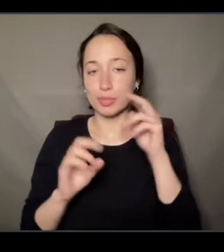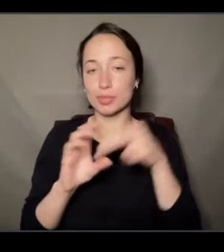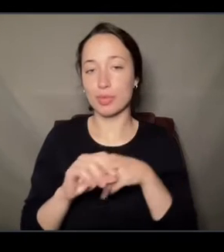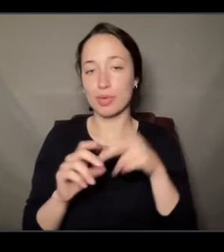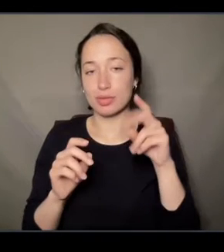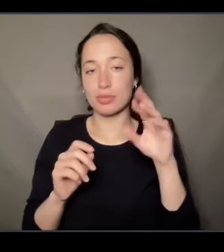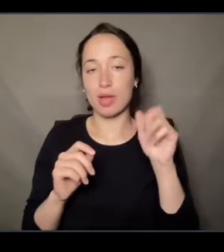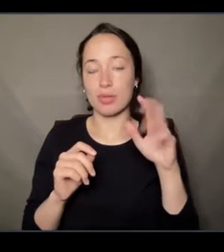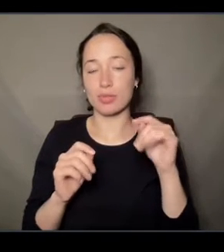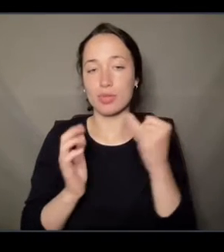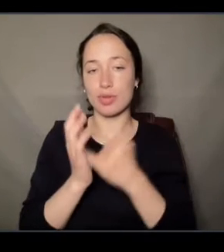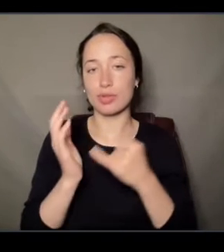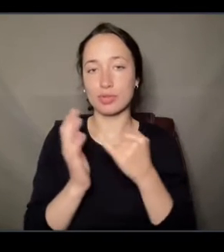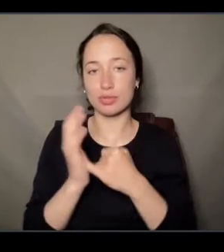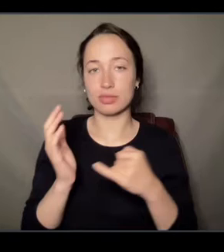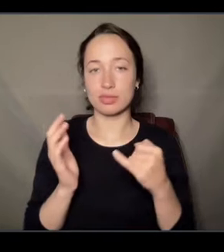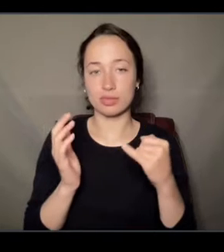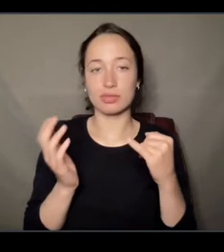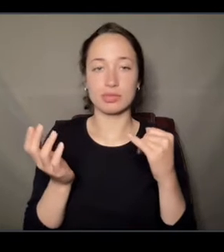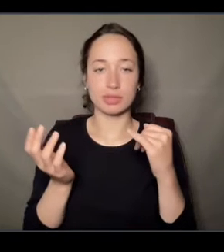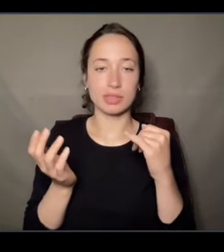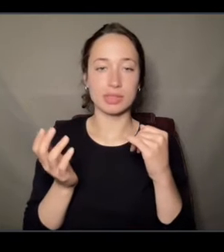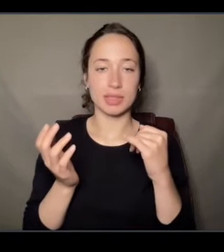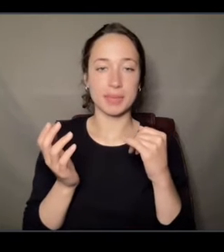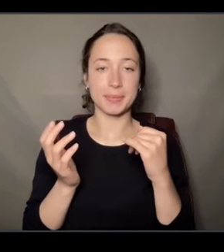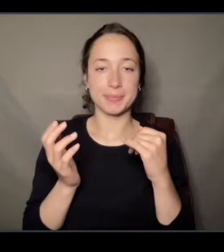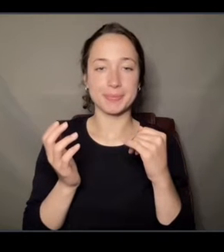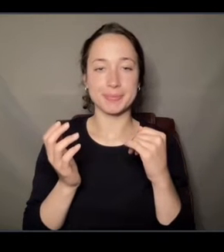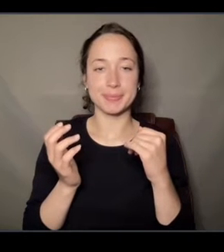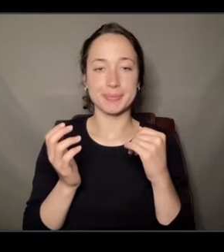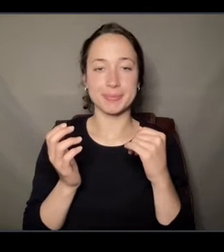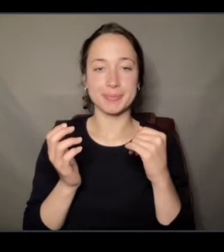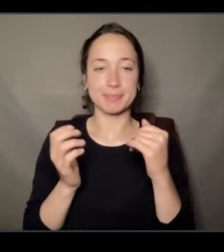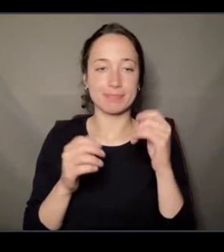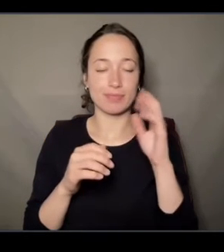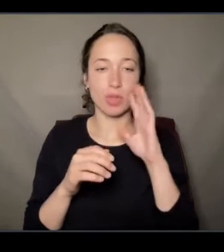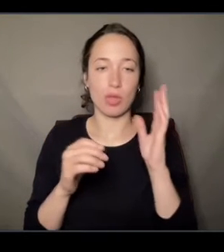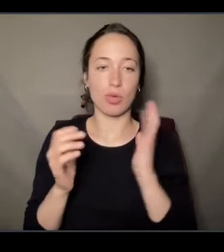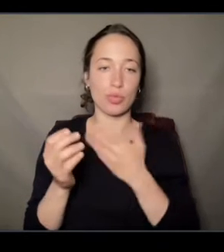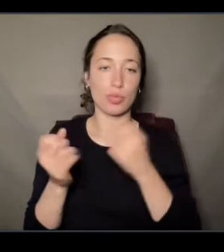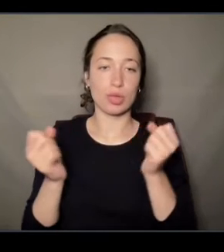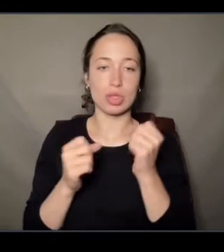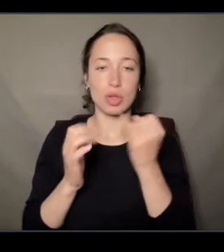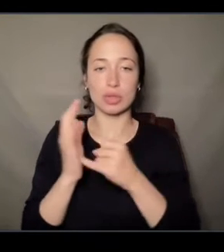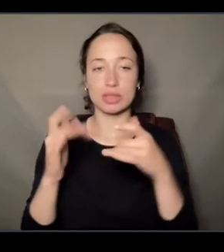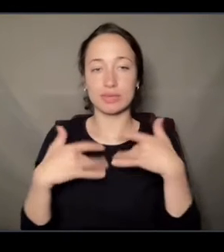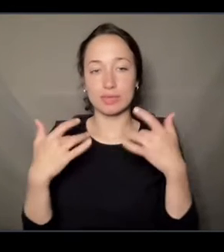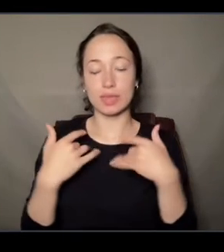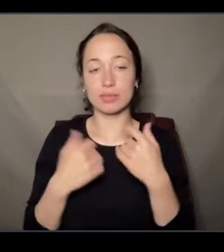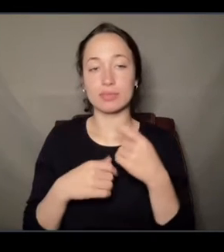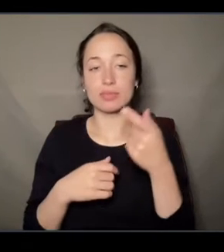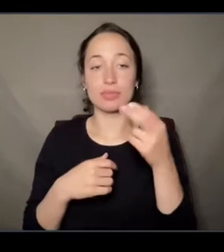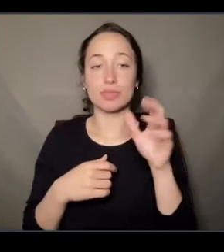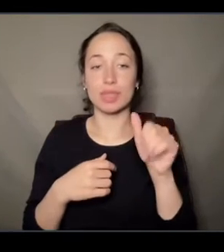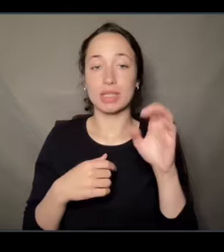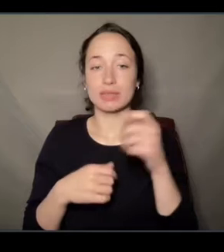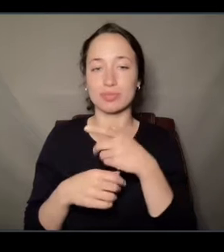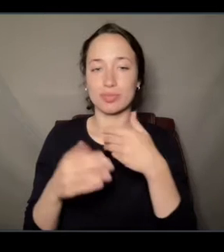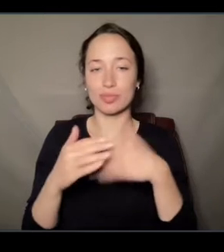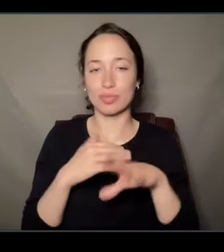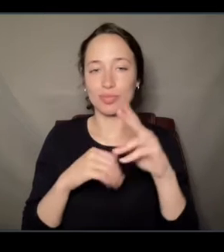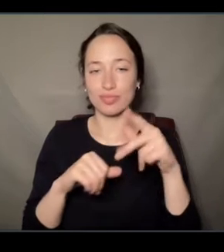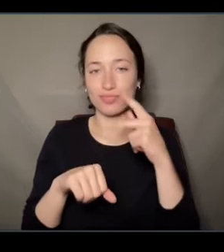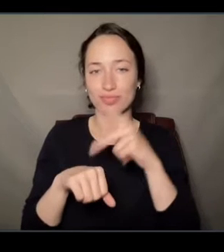2 p.m., author Grace Talusan will be joining Dracut Arts for our Winter Arts event. Grace was born in